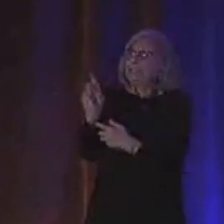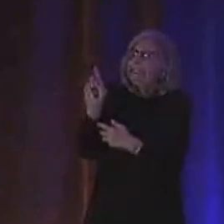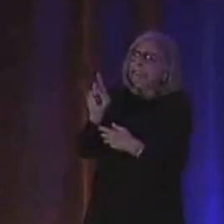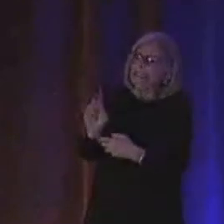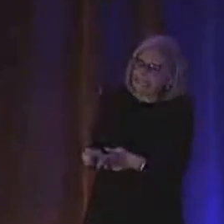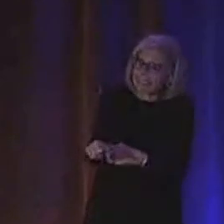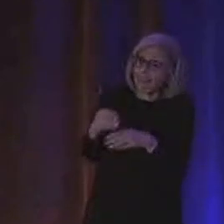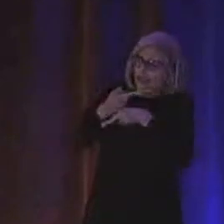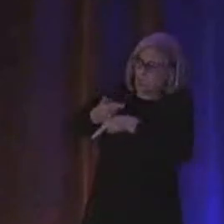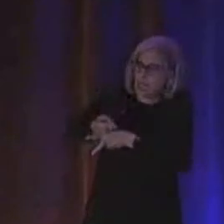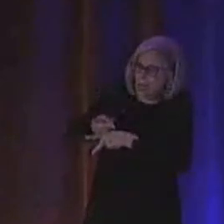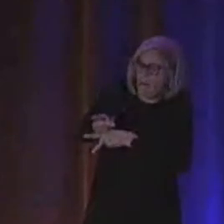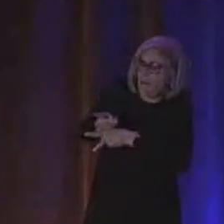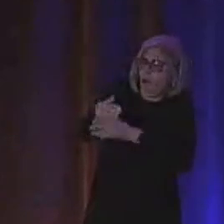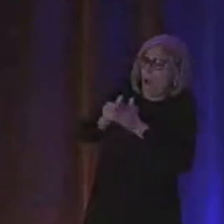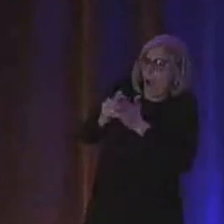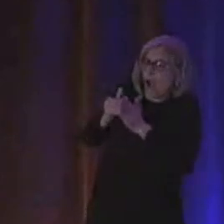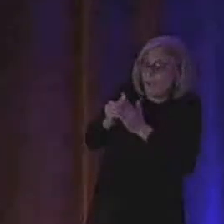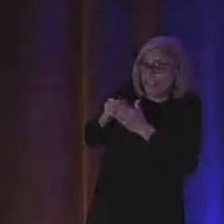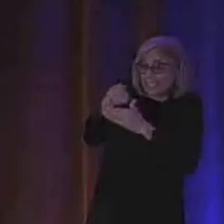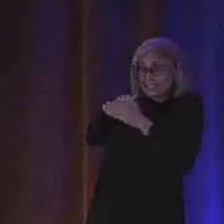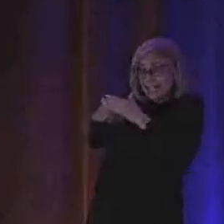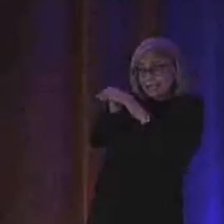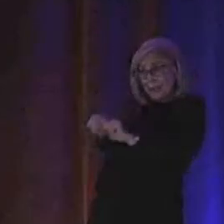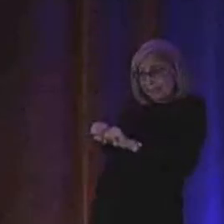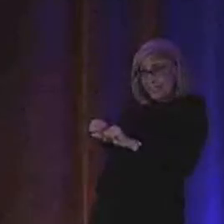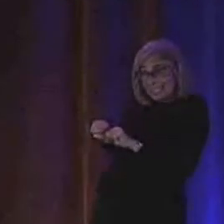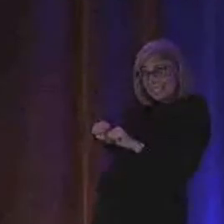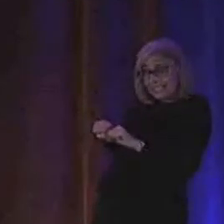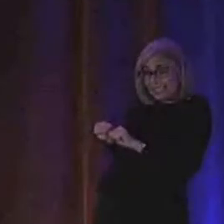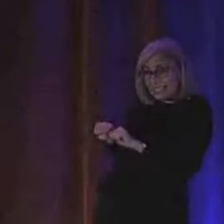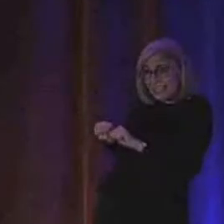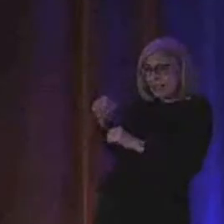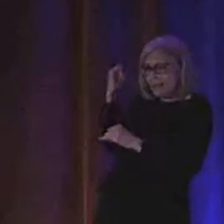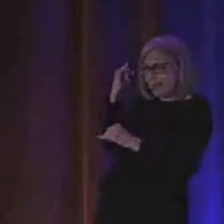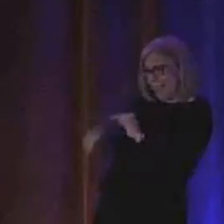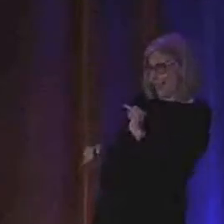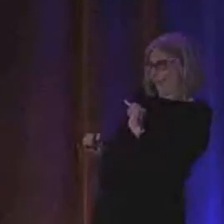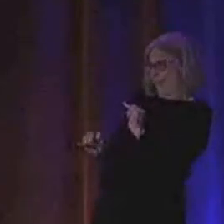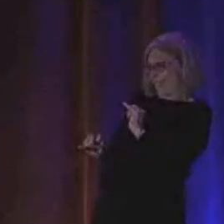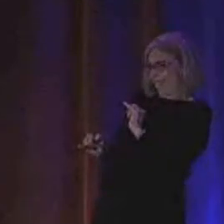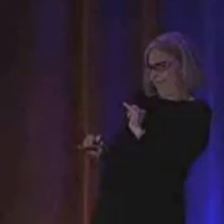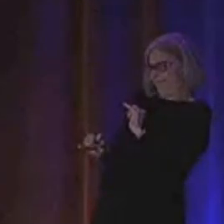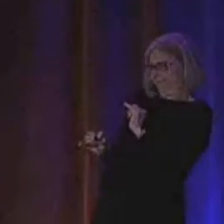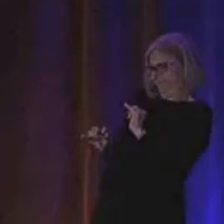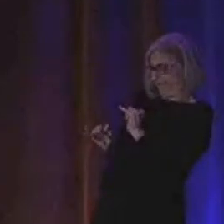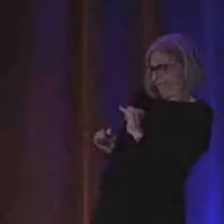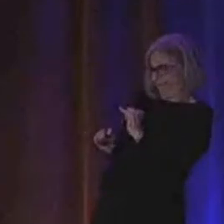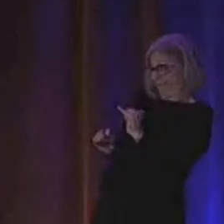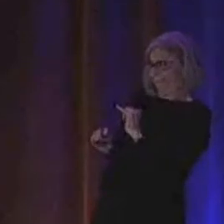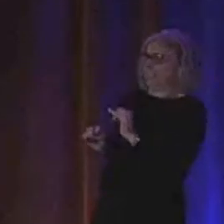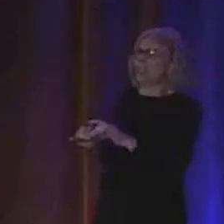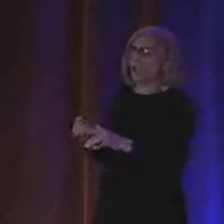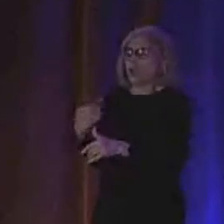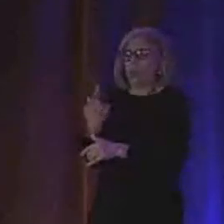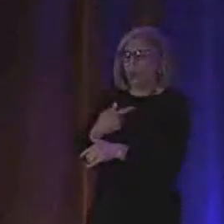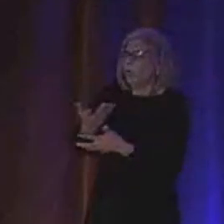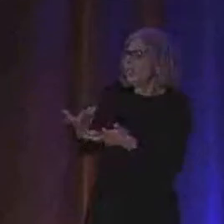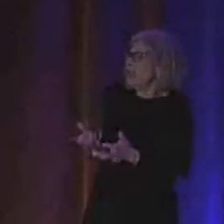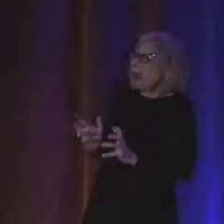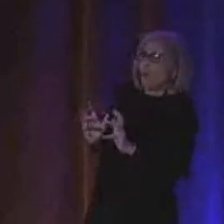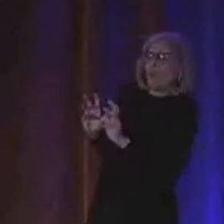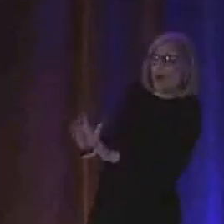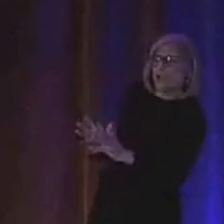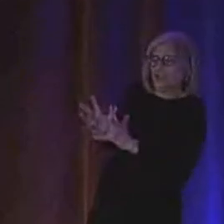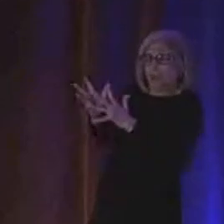of, and so often accessibility is what is handled last. And we do not want to